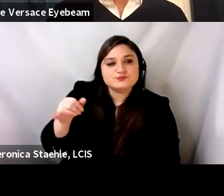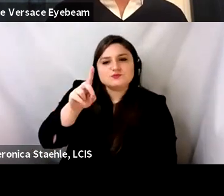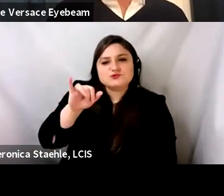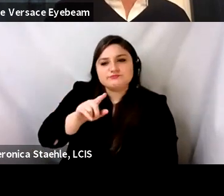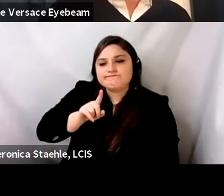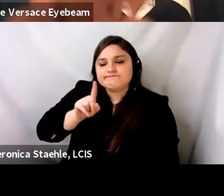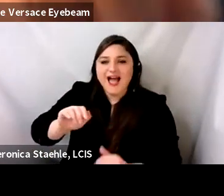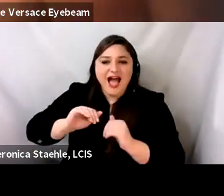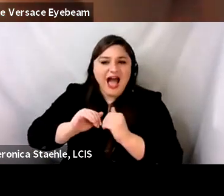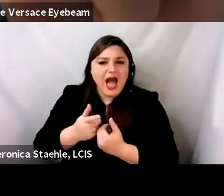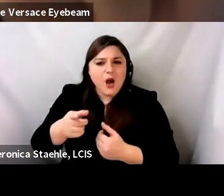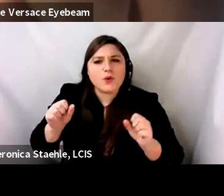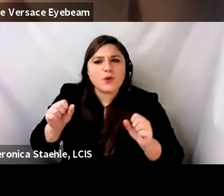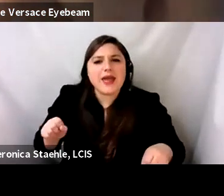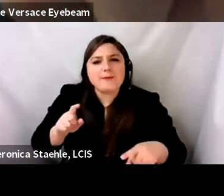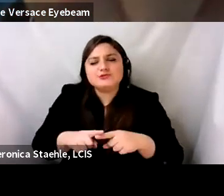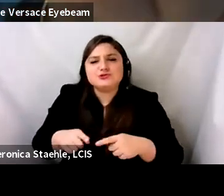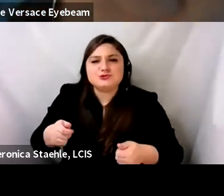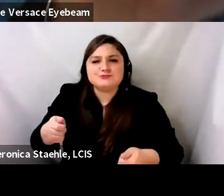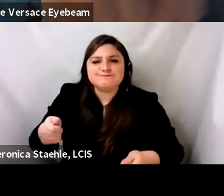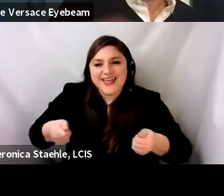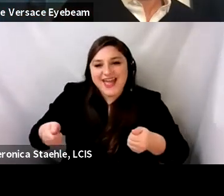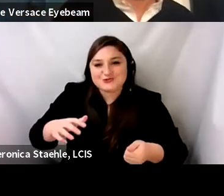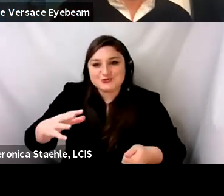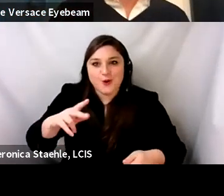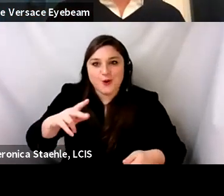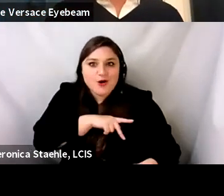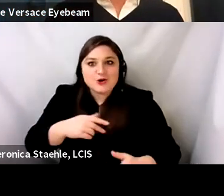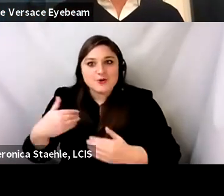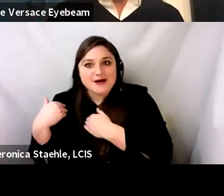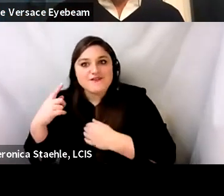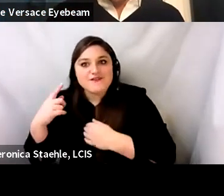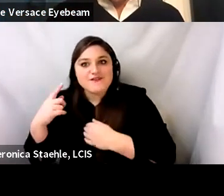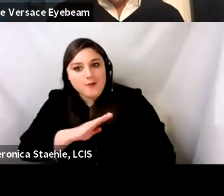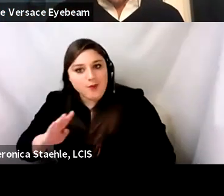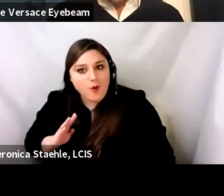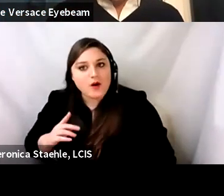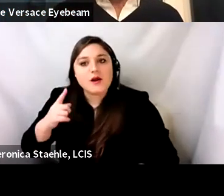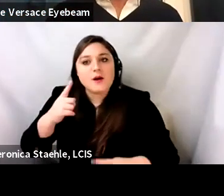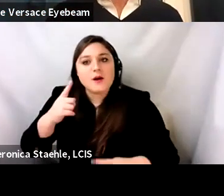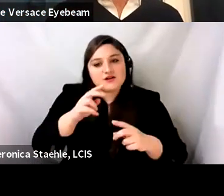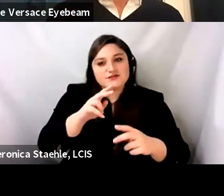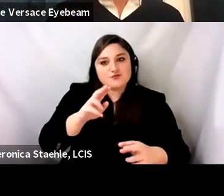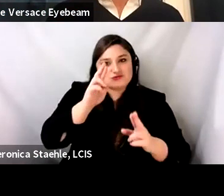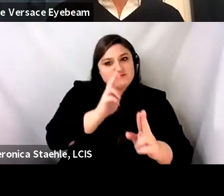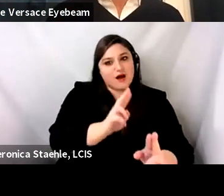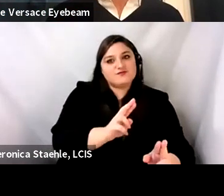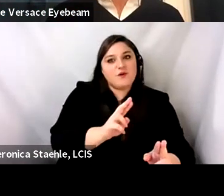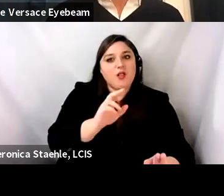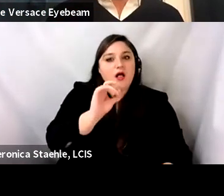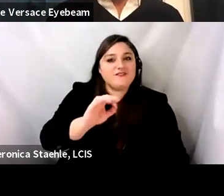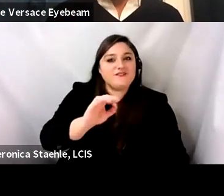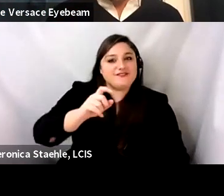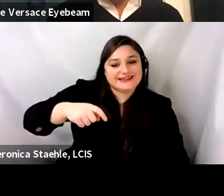personal concerns with board responsibilities, and how can the organization be supportive and respectful of that? Yeah, I guess I would